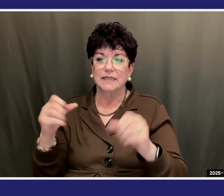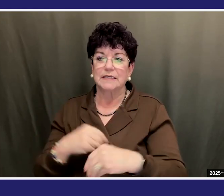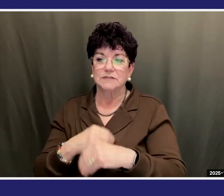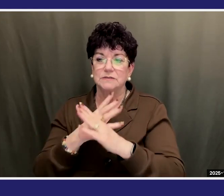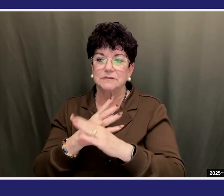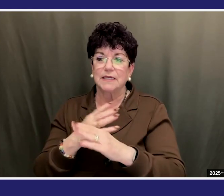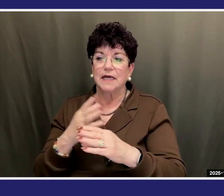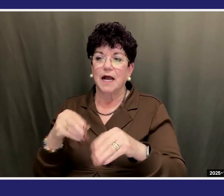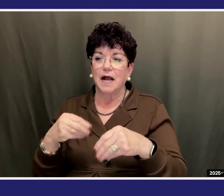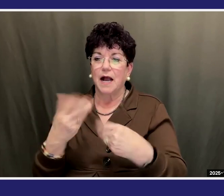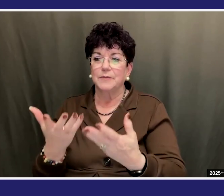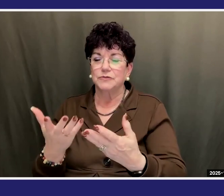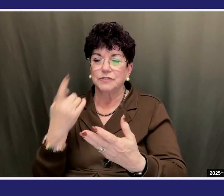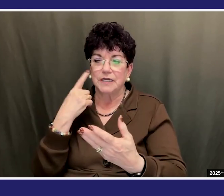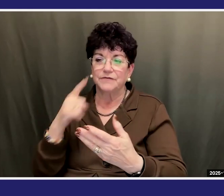public comment.